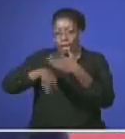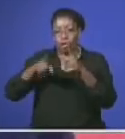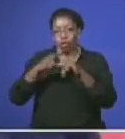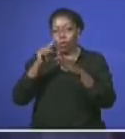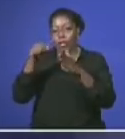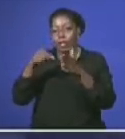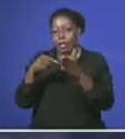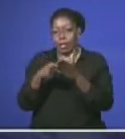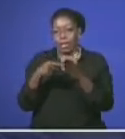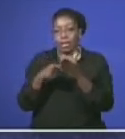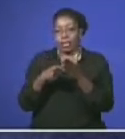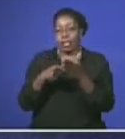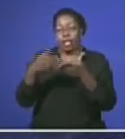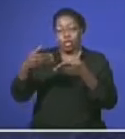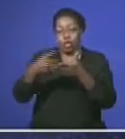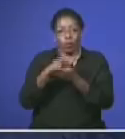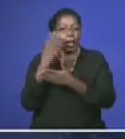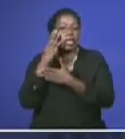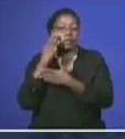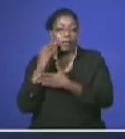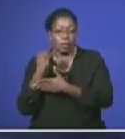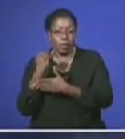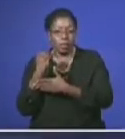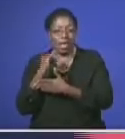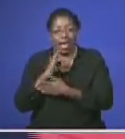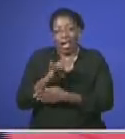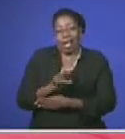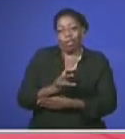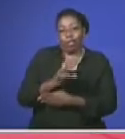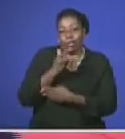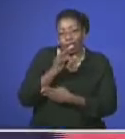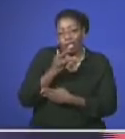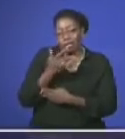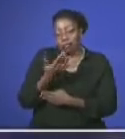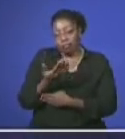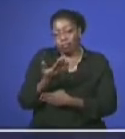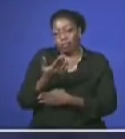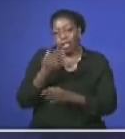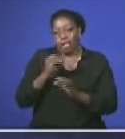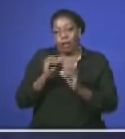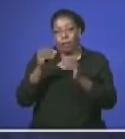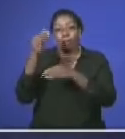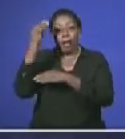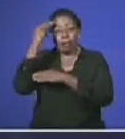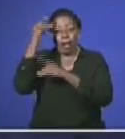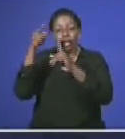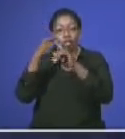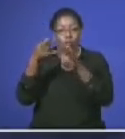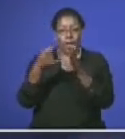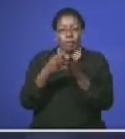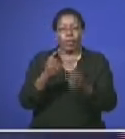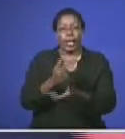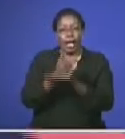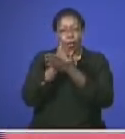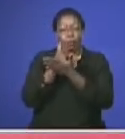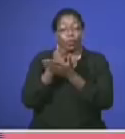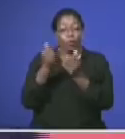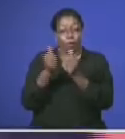meet, it's a new experience. I feel as if I put my mind to it, along with the help of my